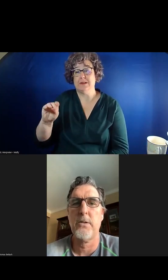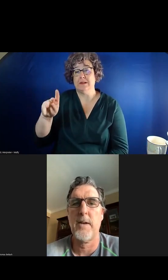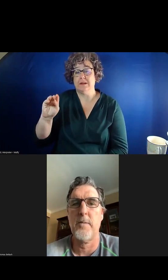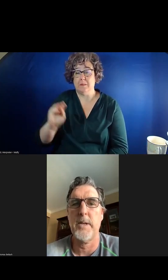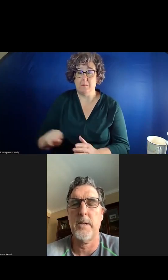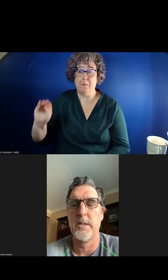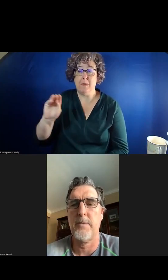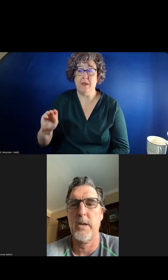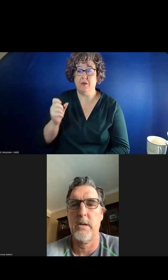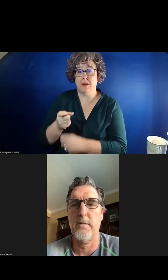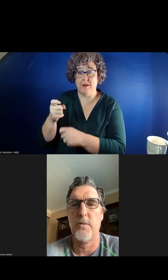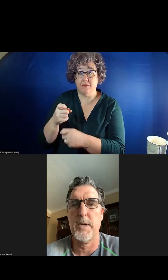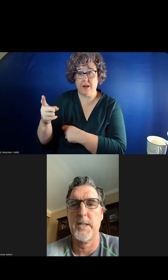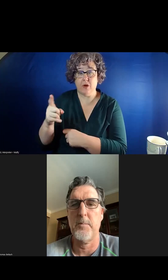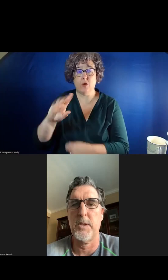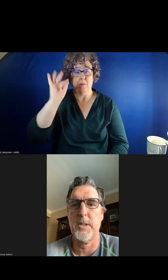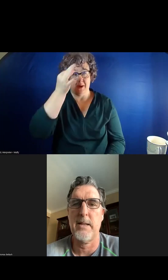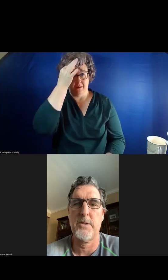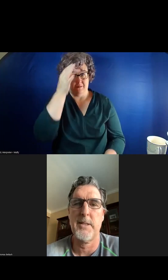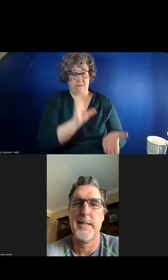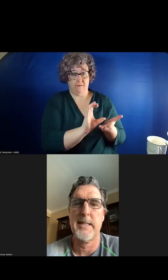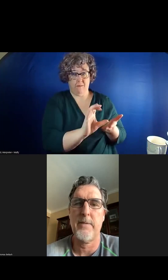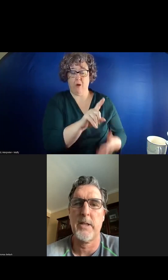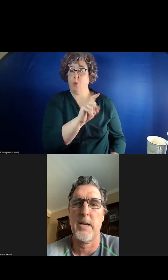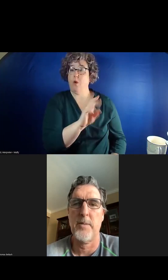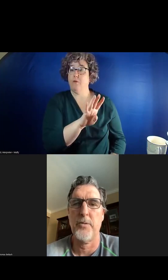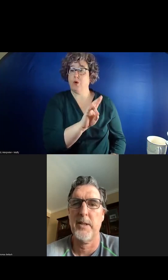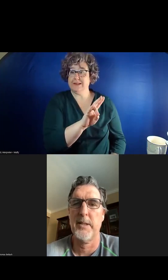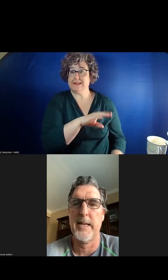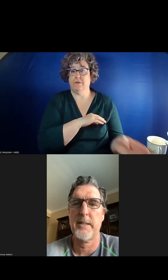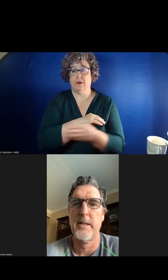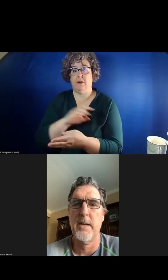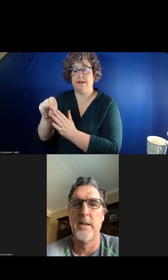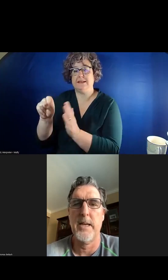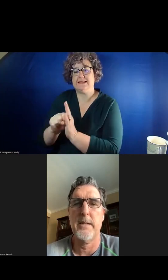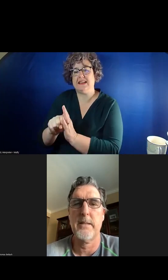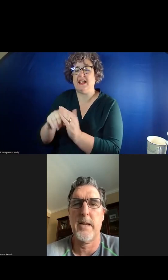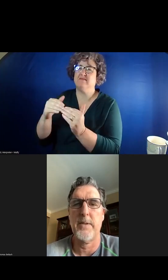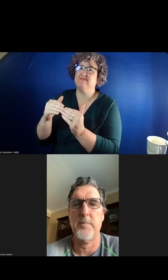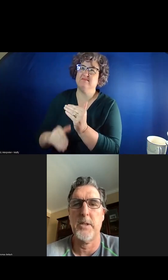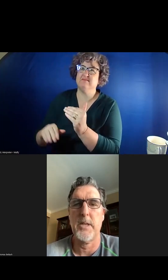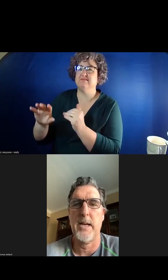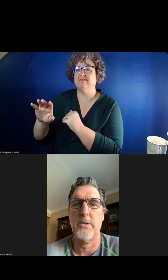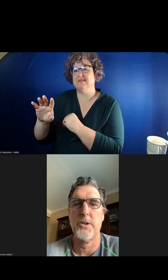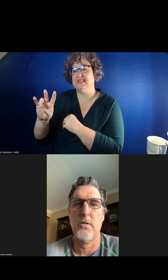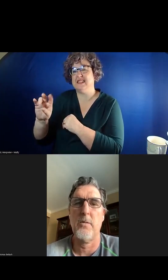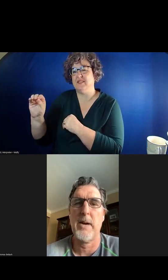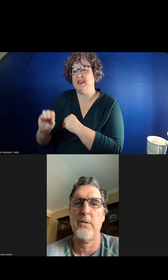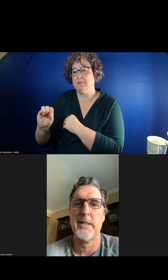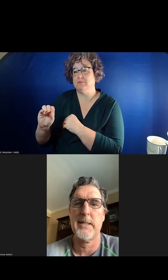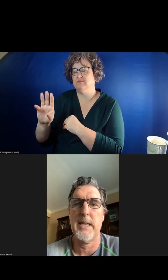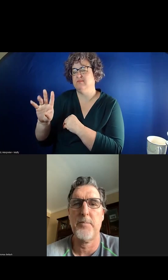the federal government is covering $147 million, and the state's having to come up with a little less than $70 million.